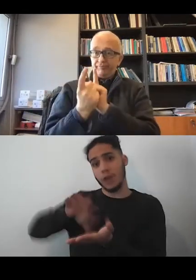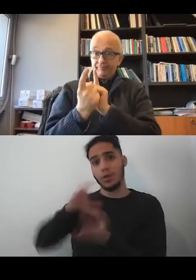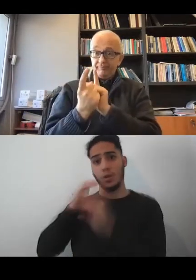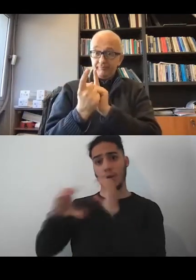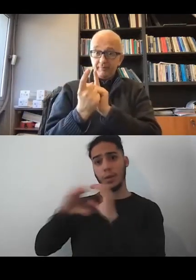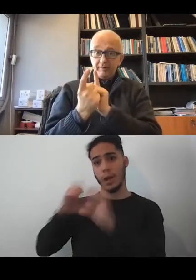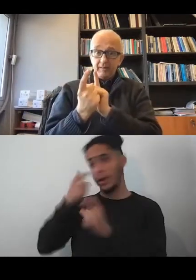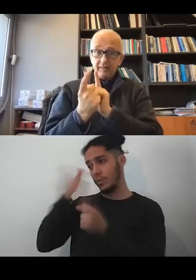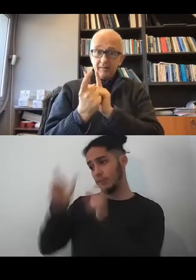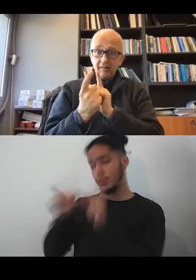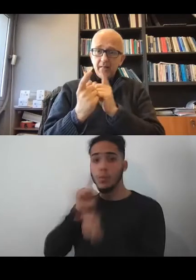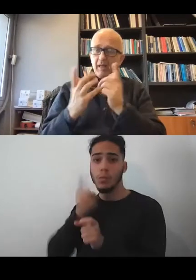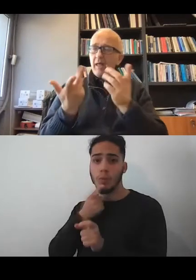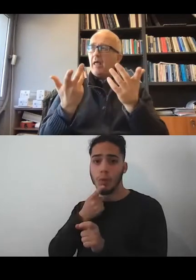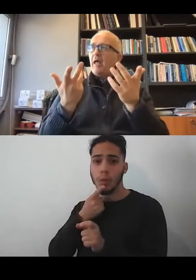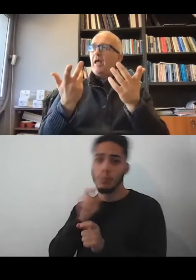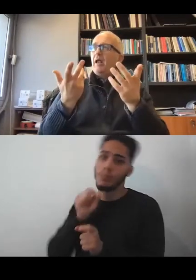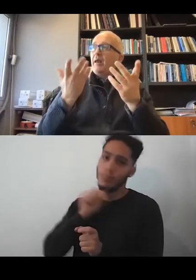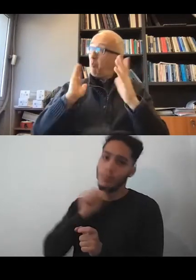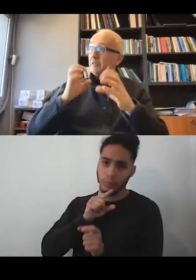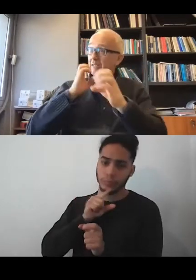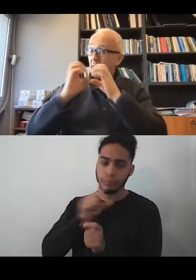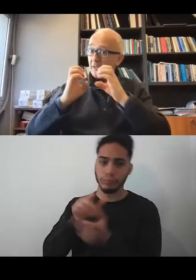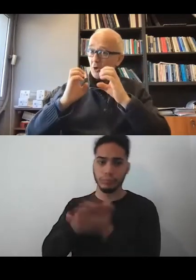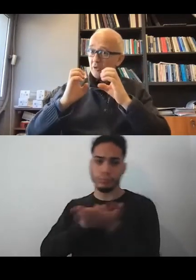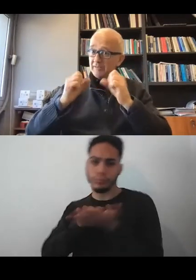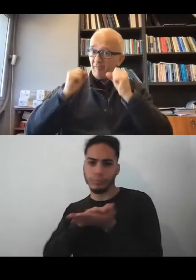learn some sign language that